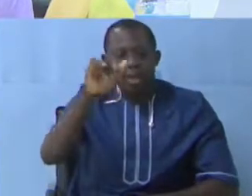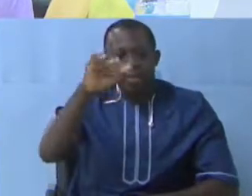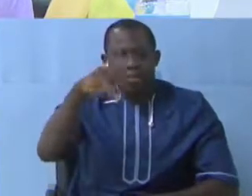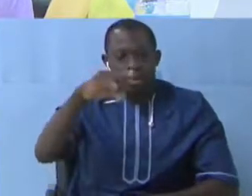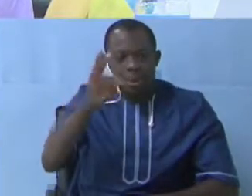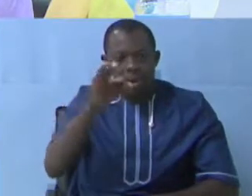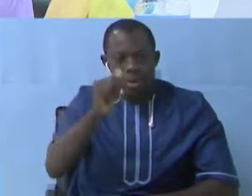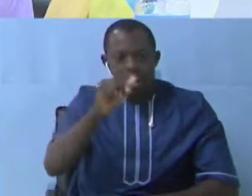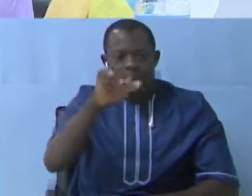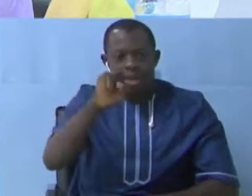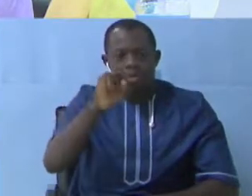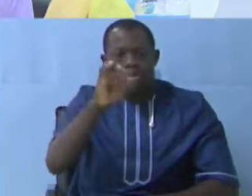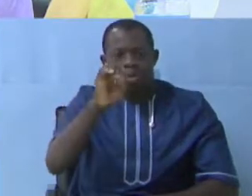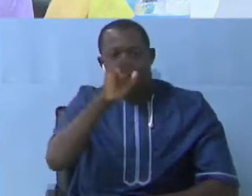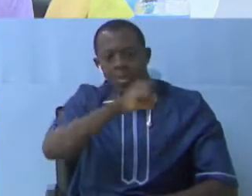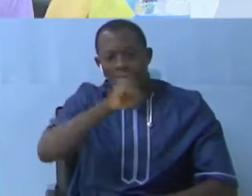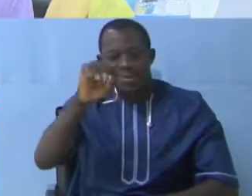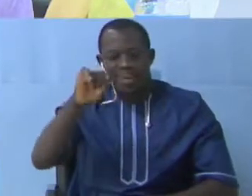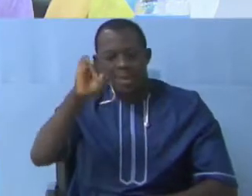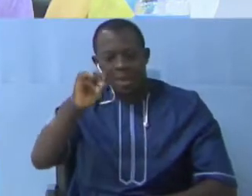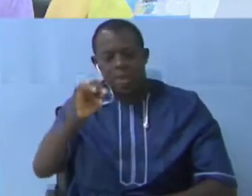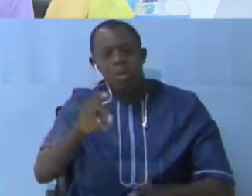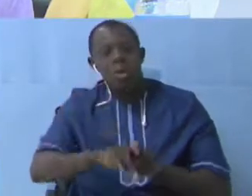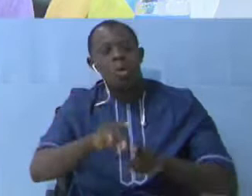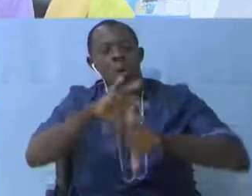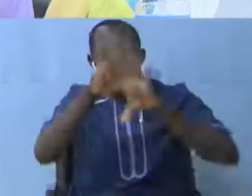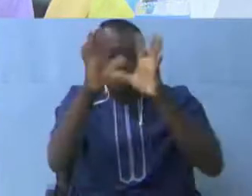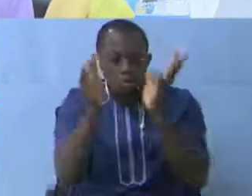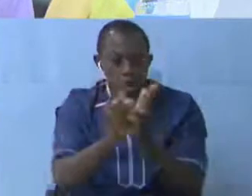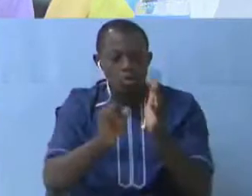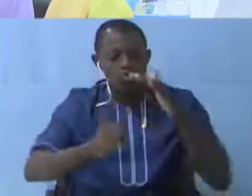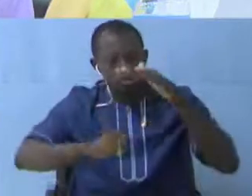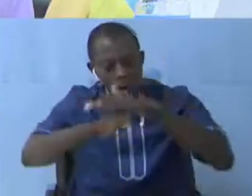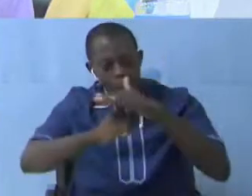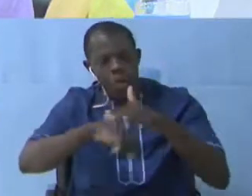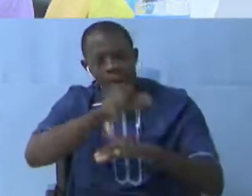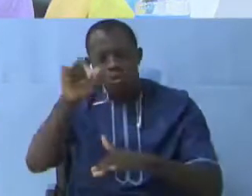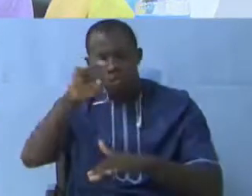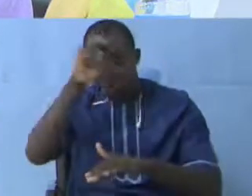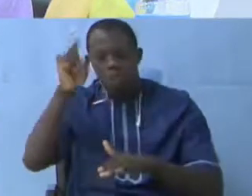wàkkilum. And all the support and the work that we've done together.